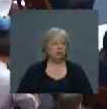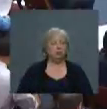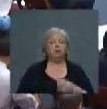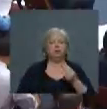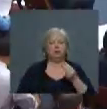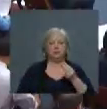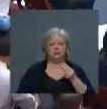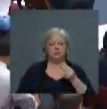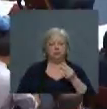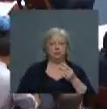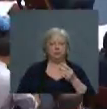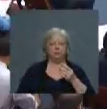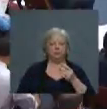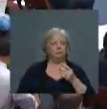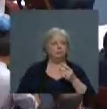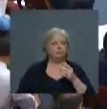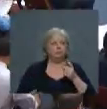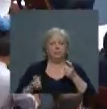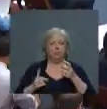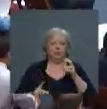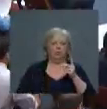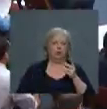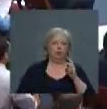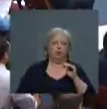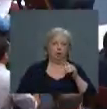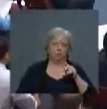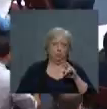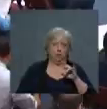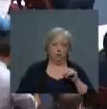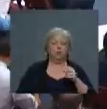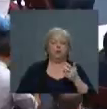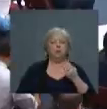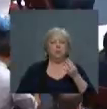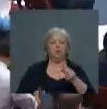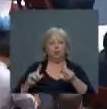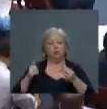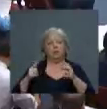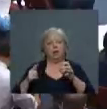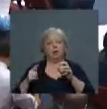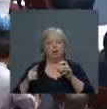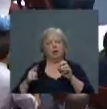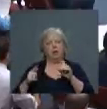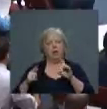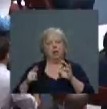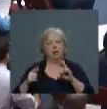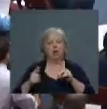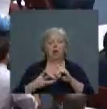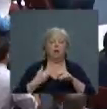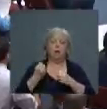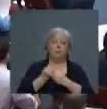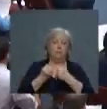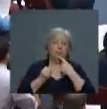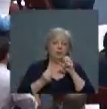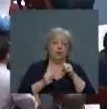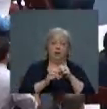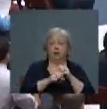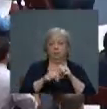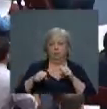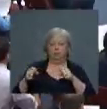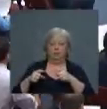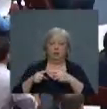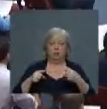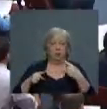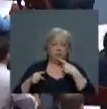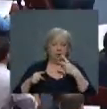Motion by Director Compeers, second by Director Adcock. All in favor of the passage of the resolution indicate by saying aye. Aye. Opposed, saying